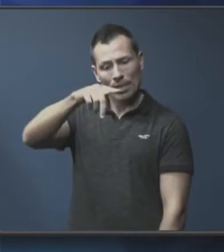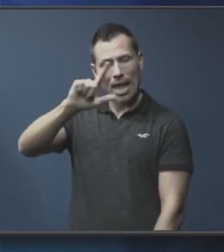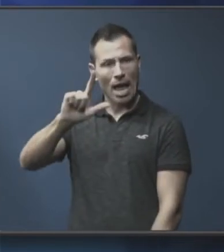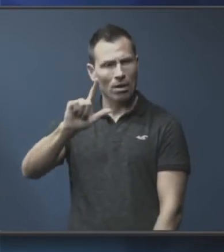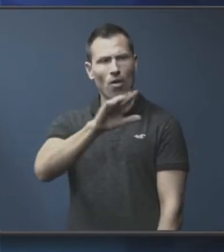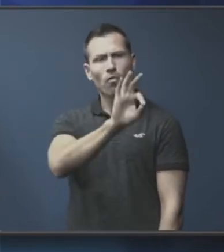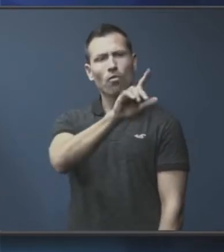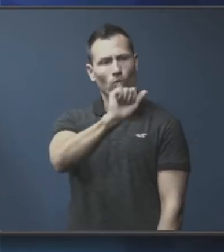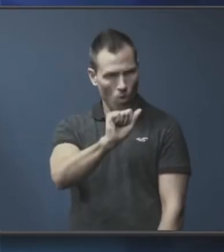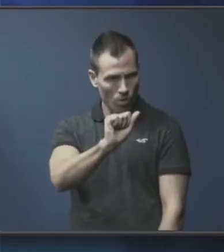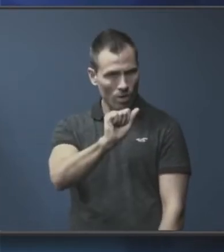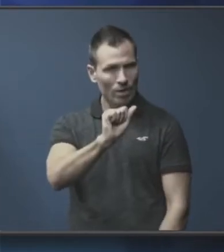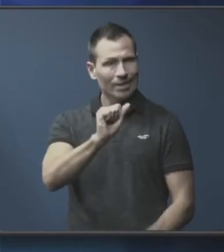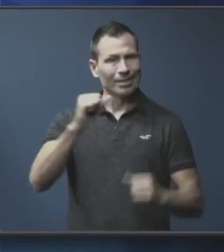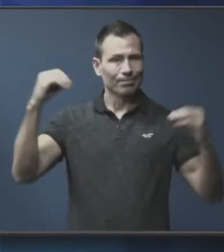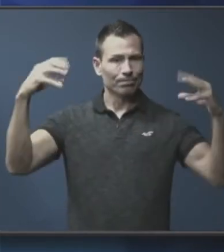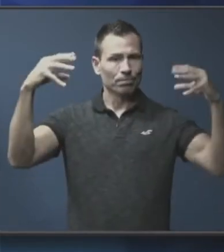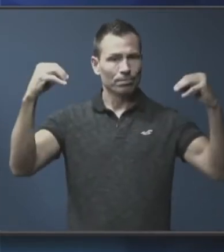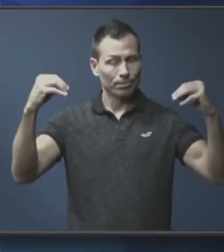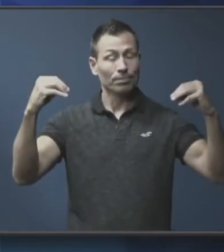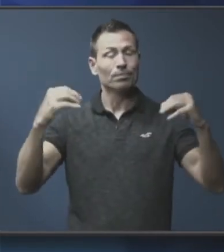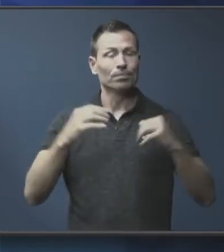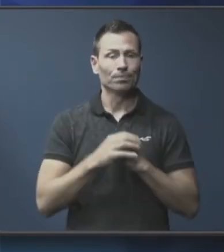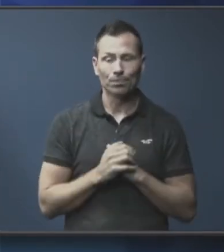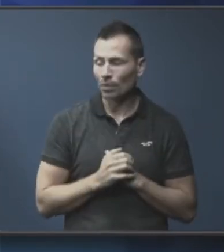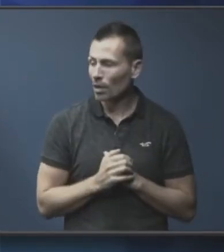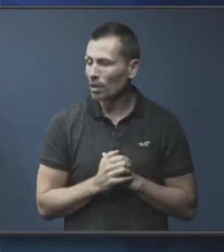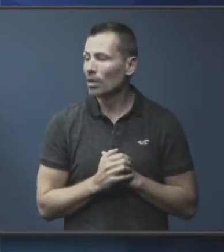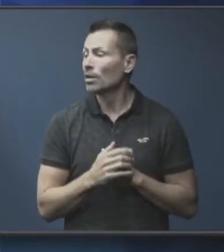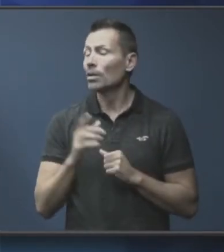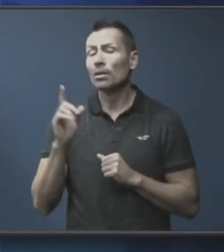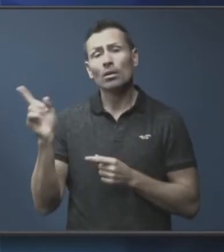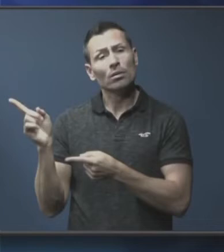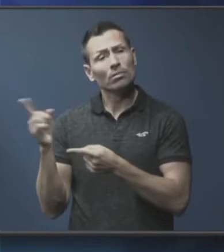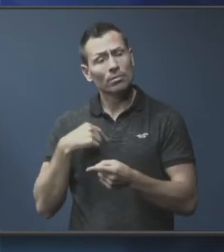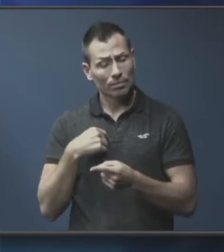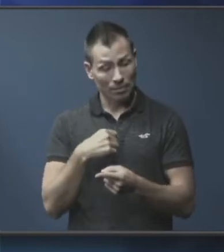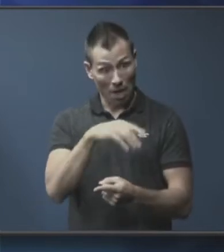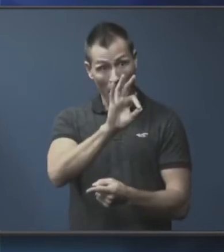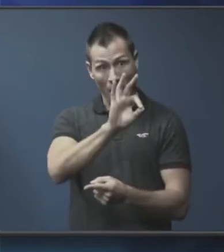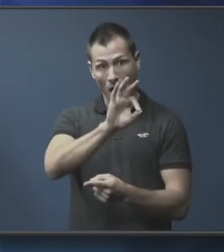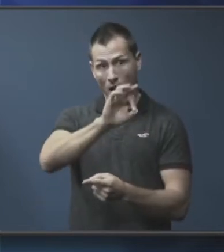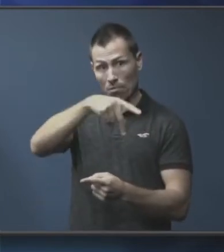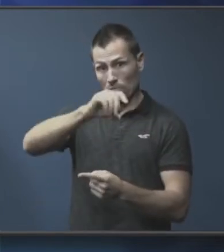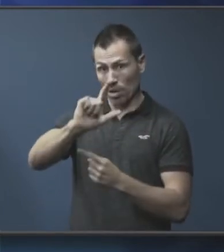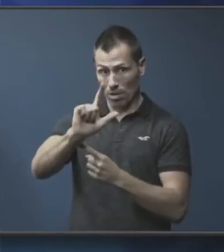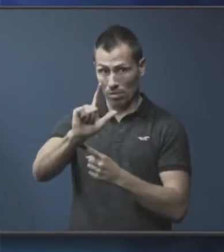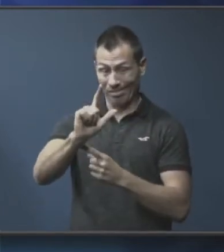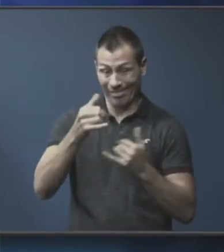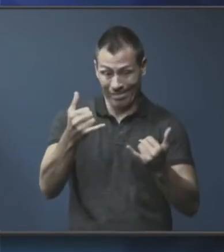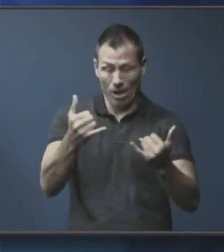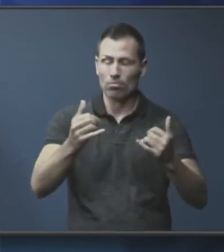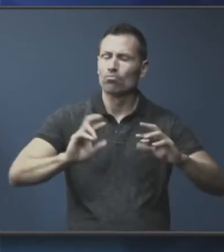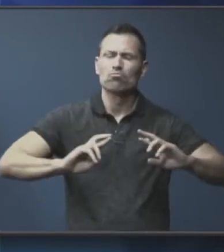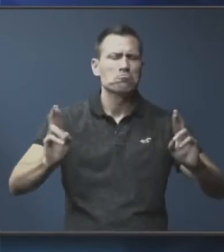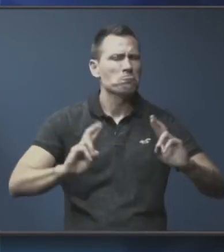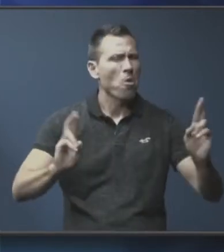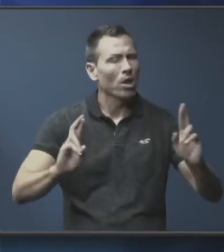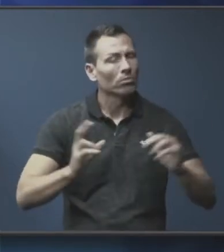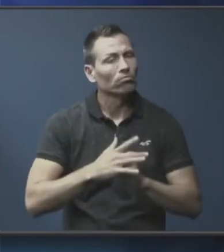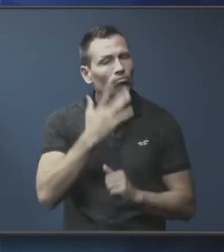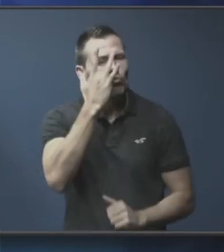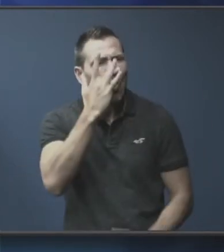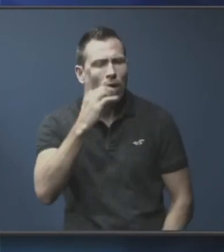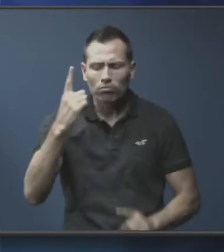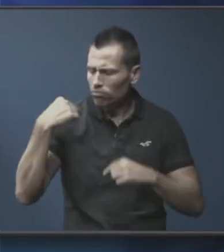Thank you, Mayor. FPL is ready to respond to this storm. We have lots of experience, so we want to share some of that